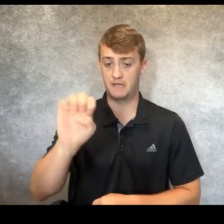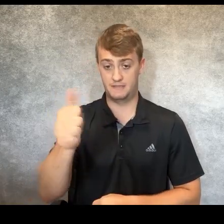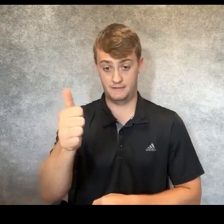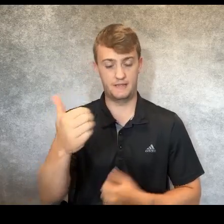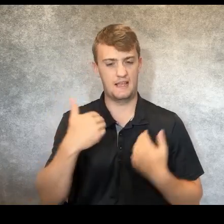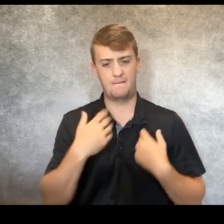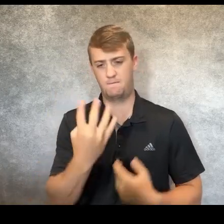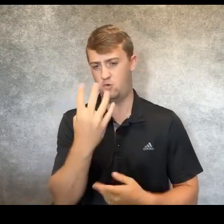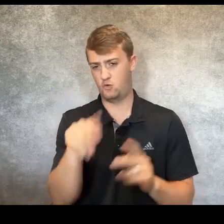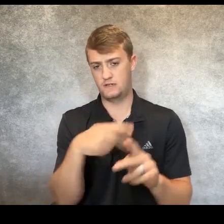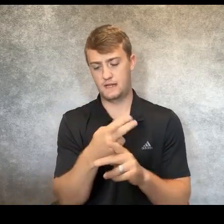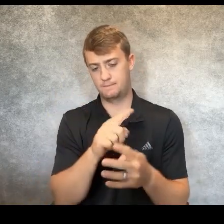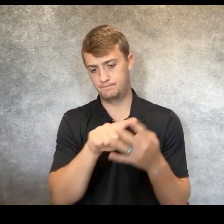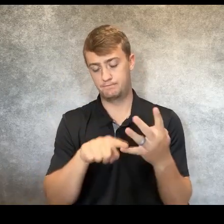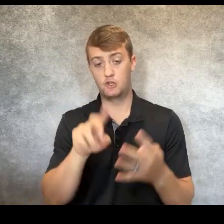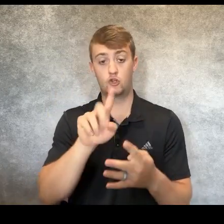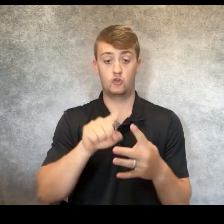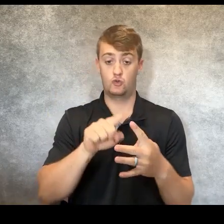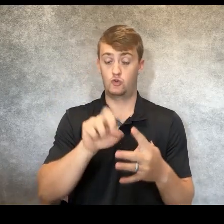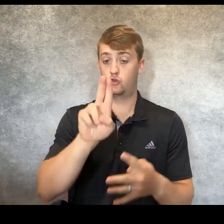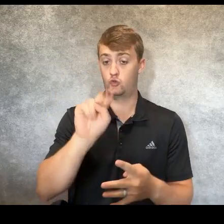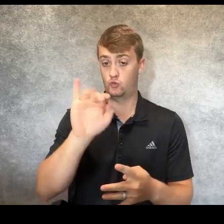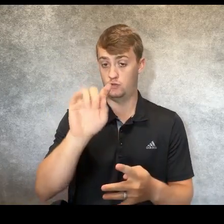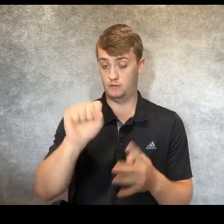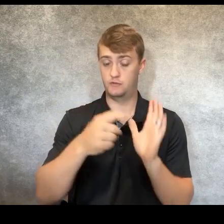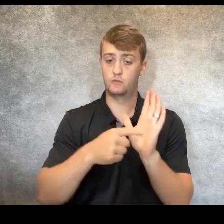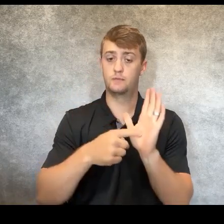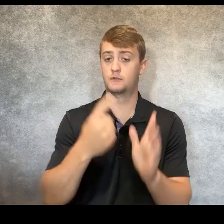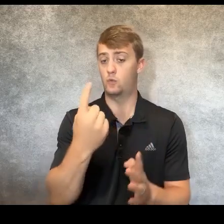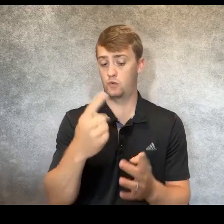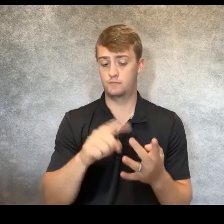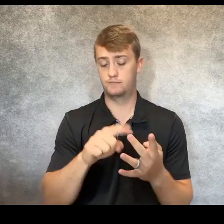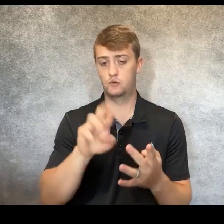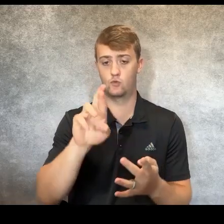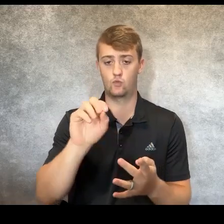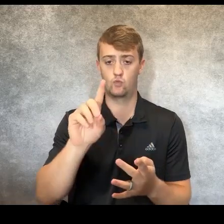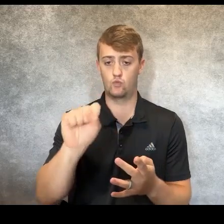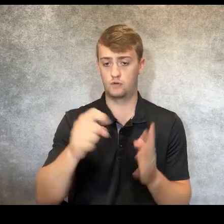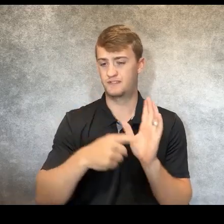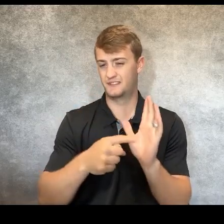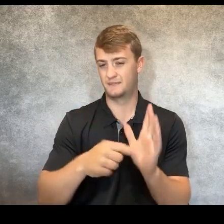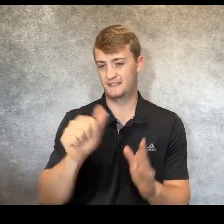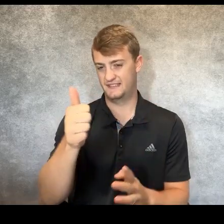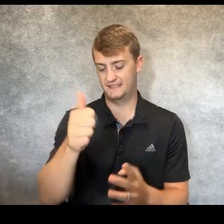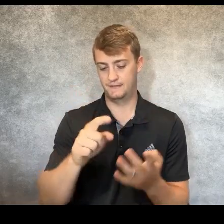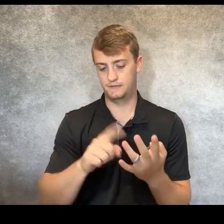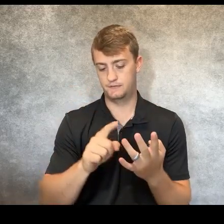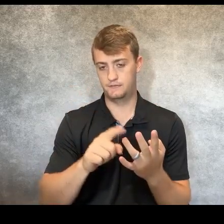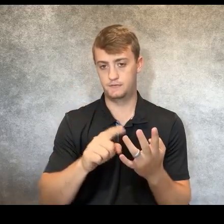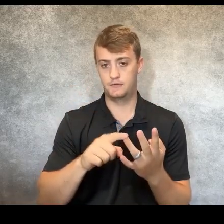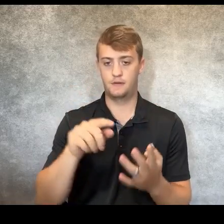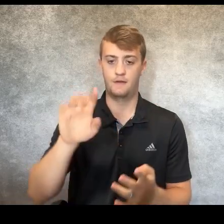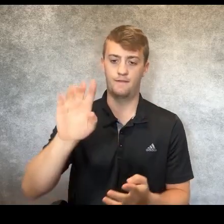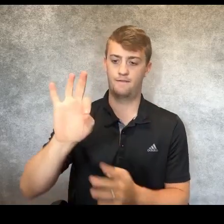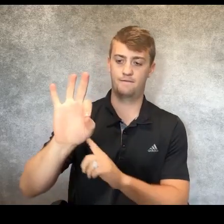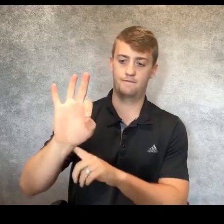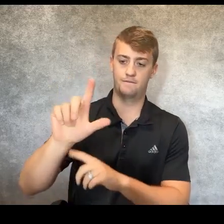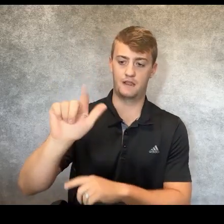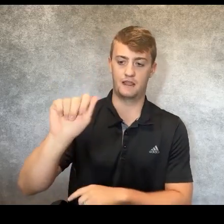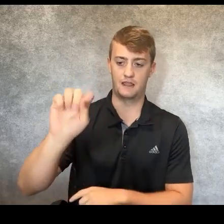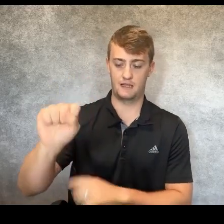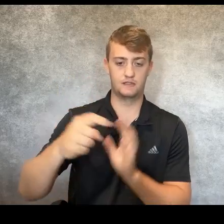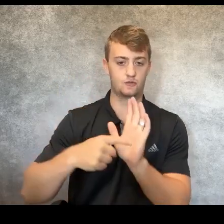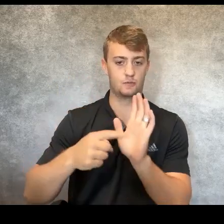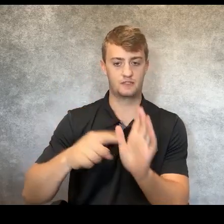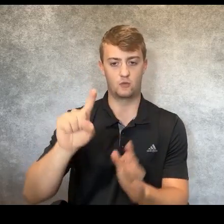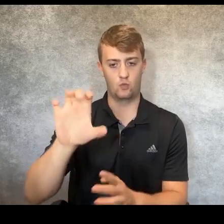in four types: units, which represent ones; rods, which represent tens; flats, which